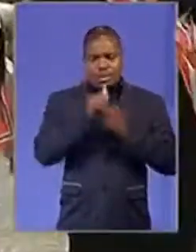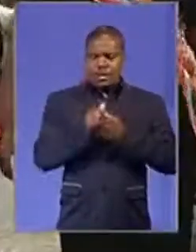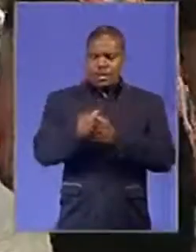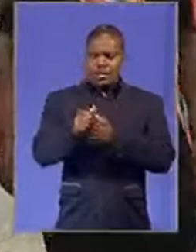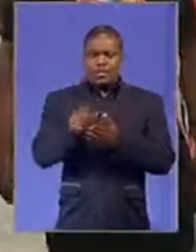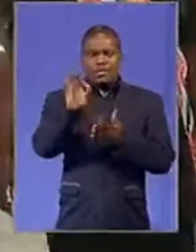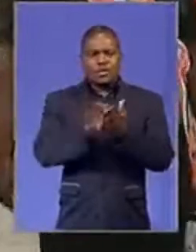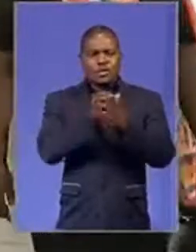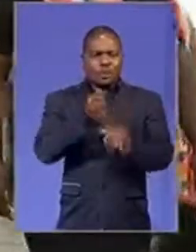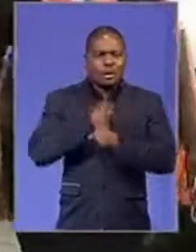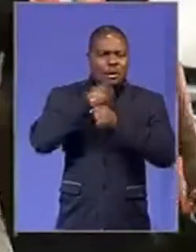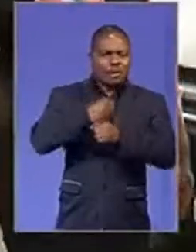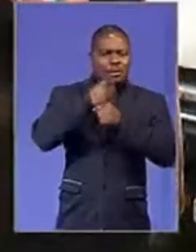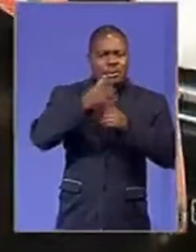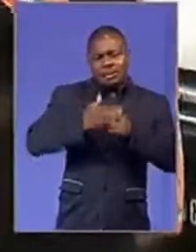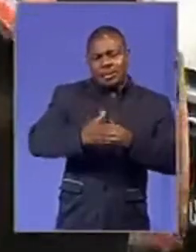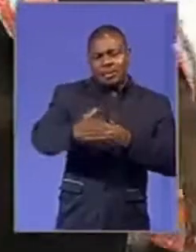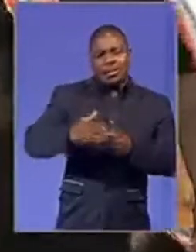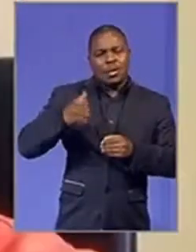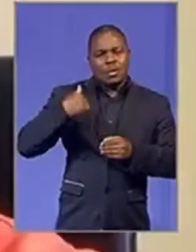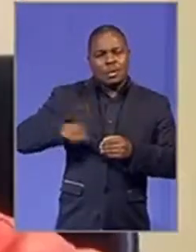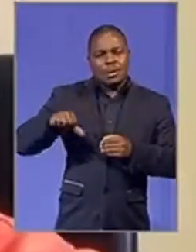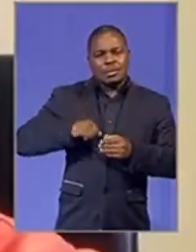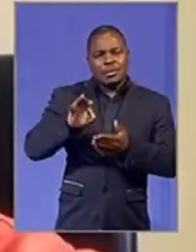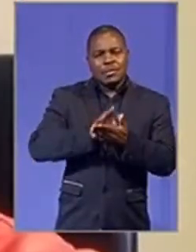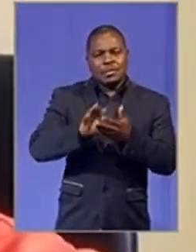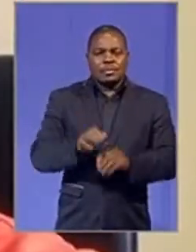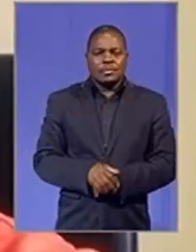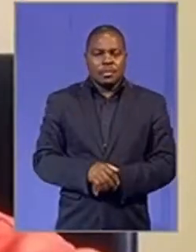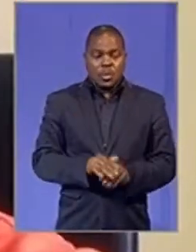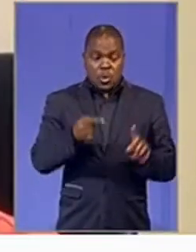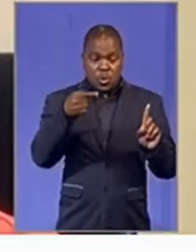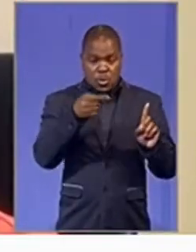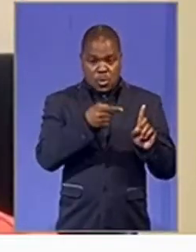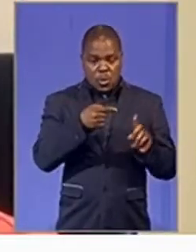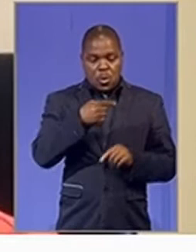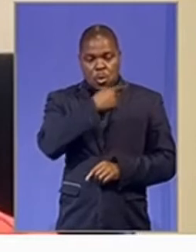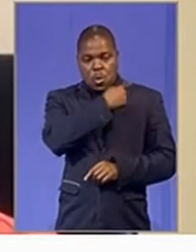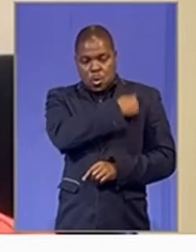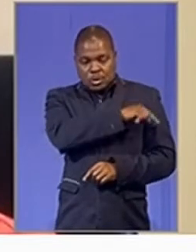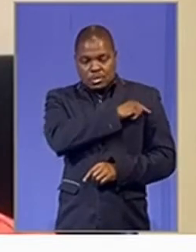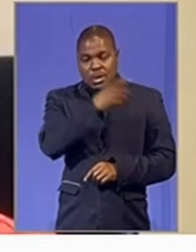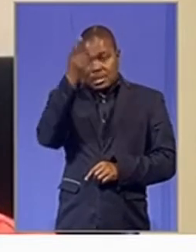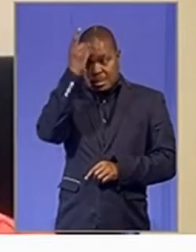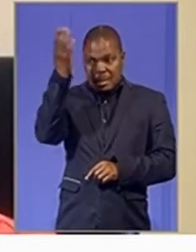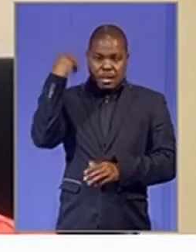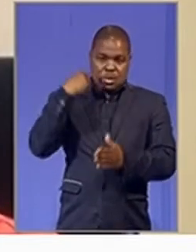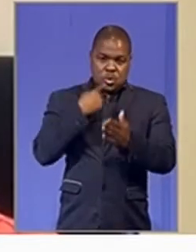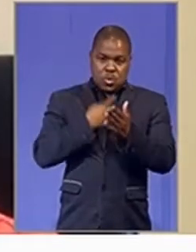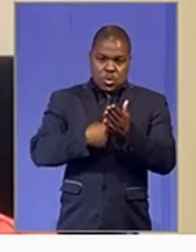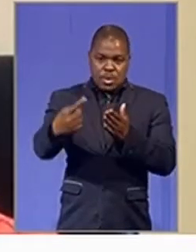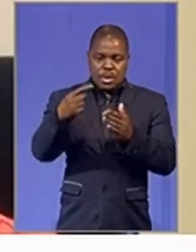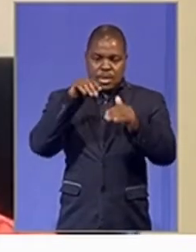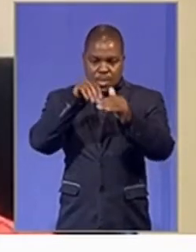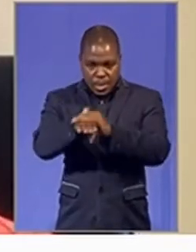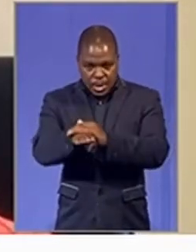a mokga wa habo dikgethong tse tlang tsa bomasepala. She was admitted in a hospital in Durban last week